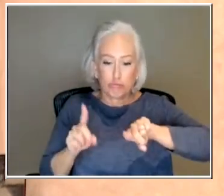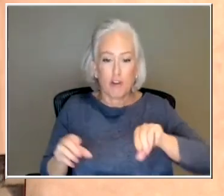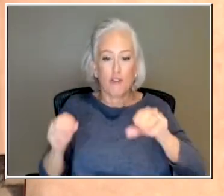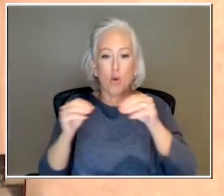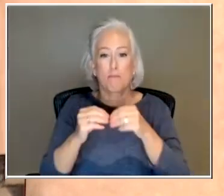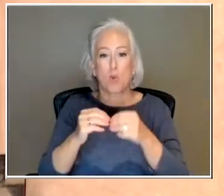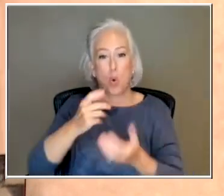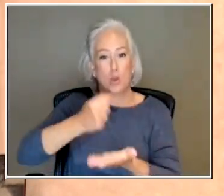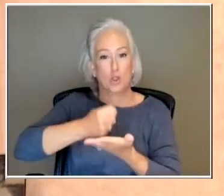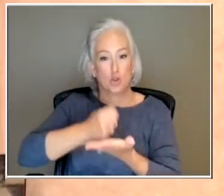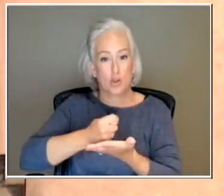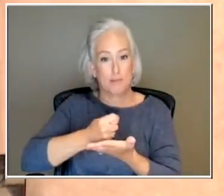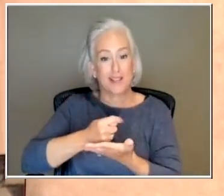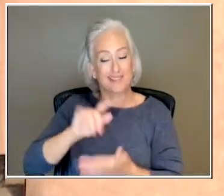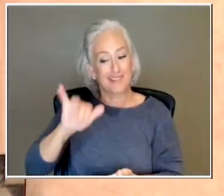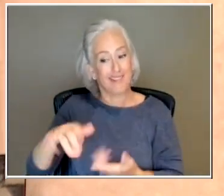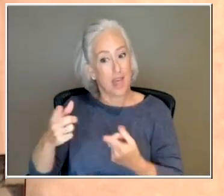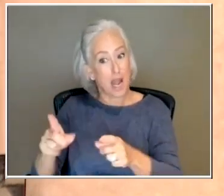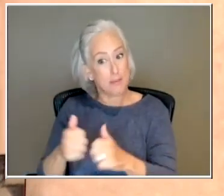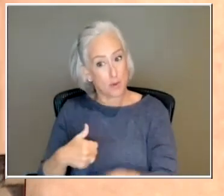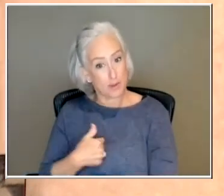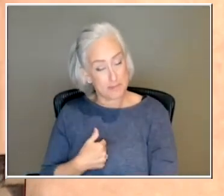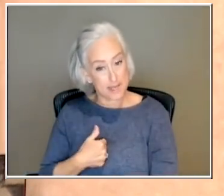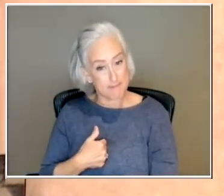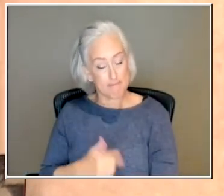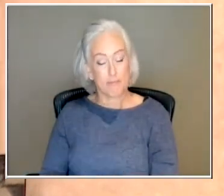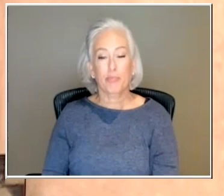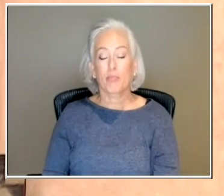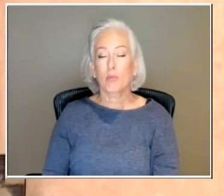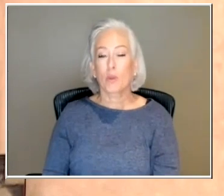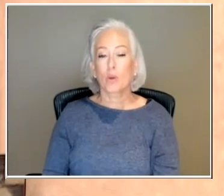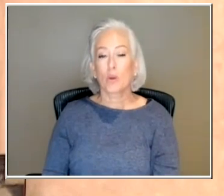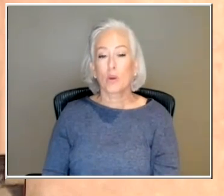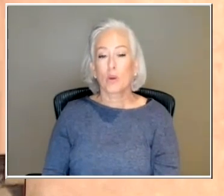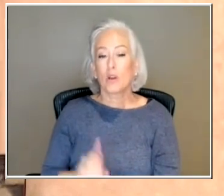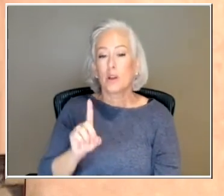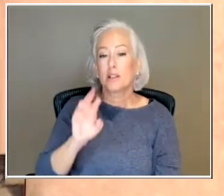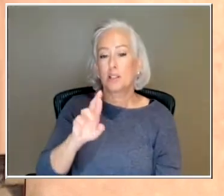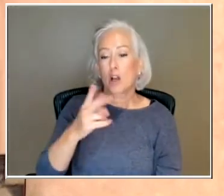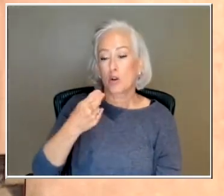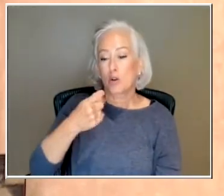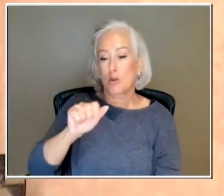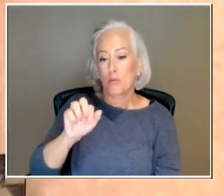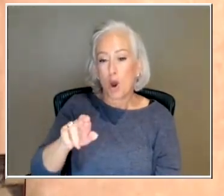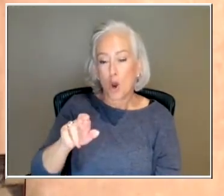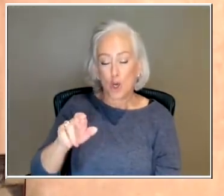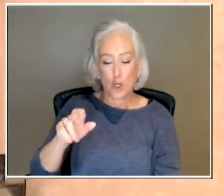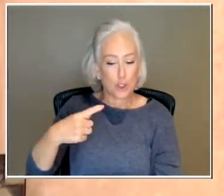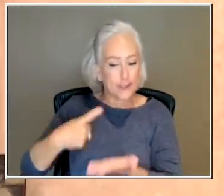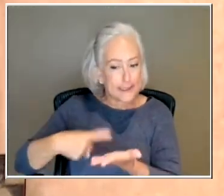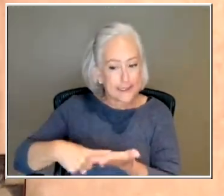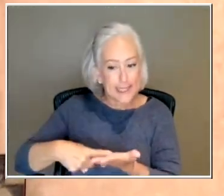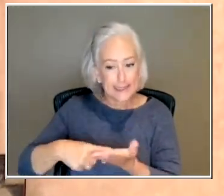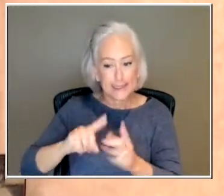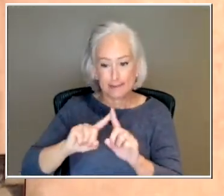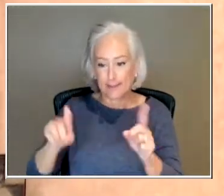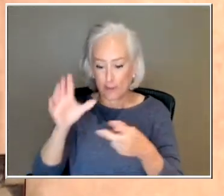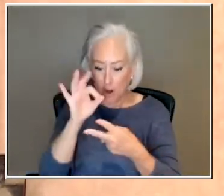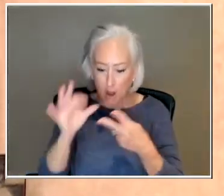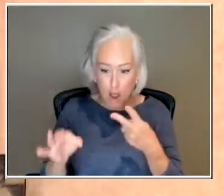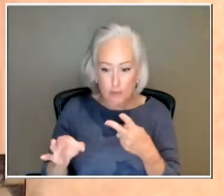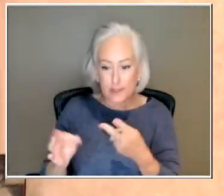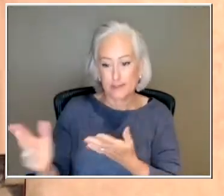which would happen to me. And the whole thing of Dr. Parker talking about the options that are there and getting the